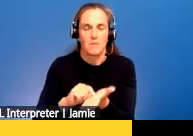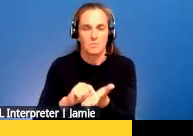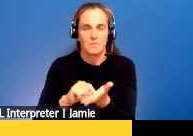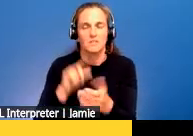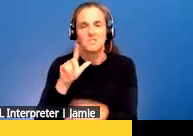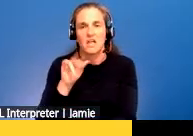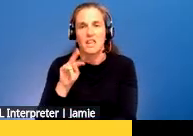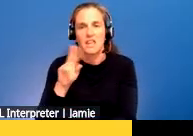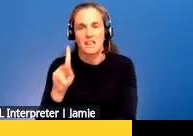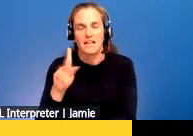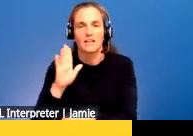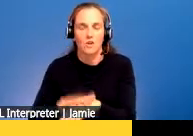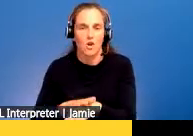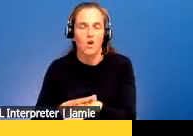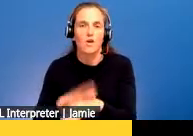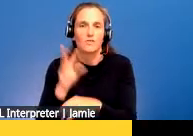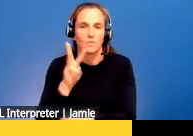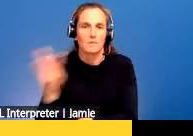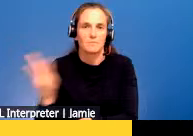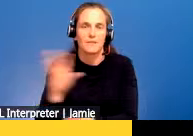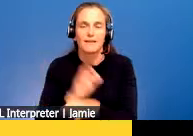at ada.gov.